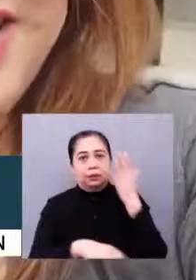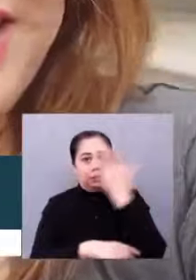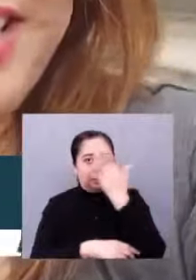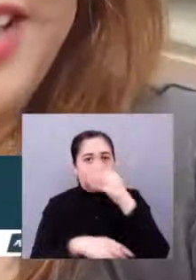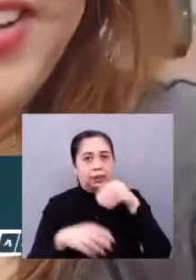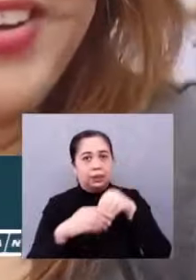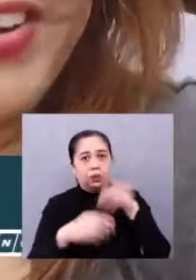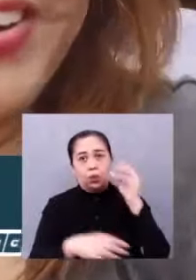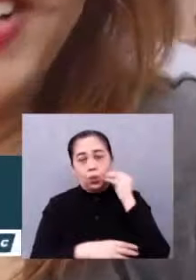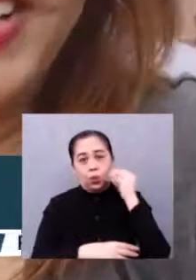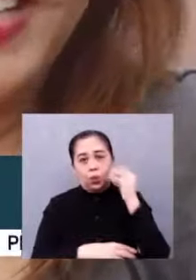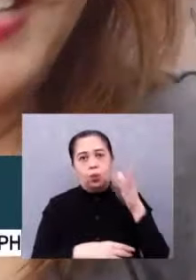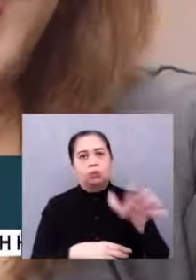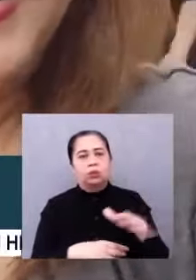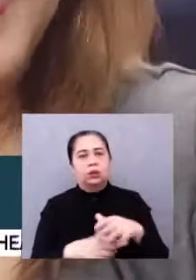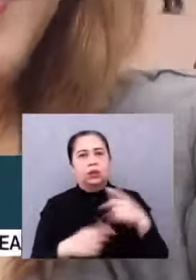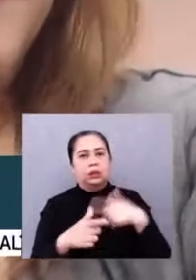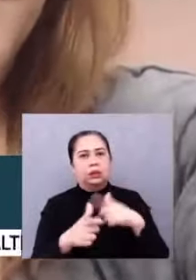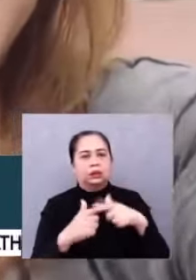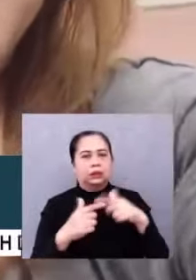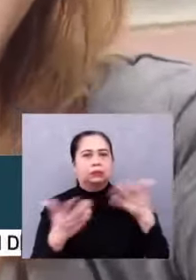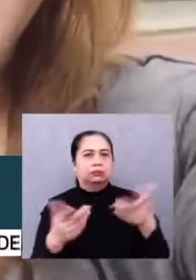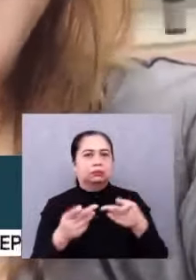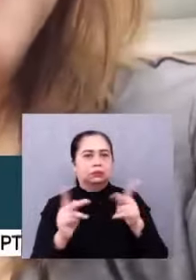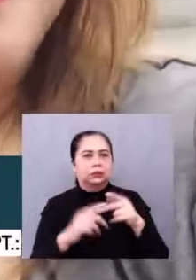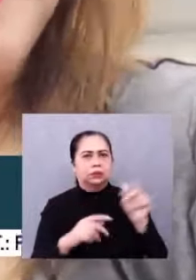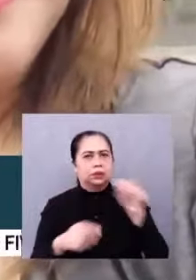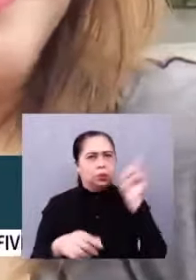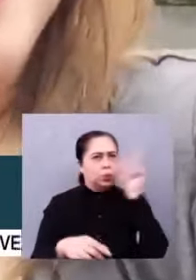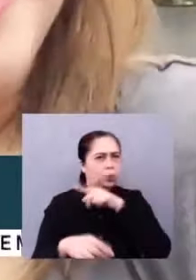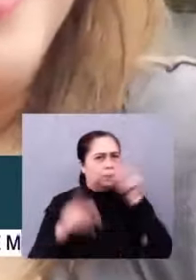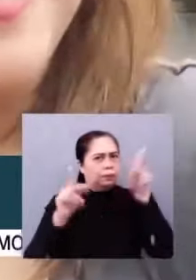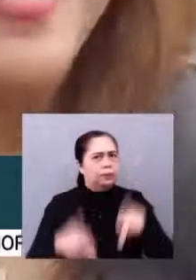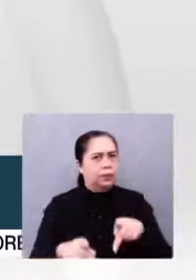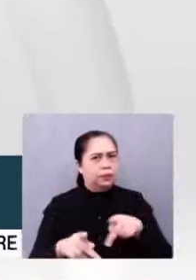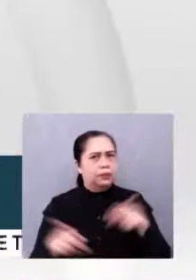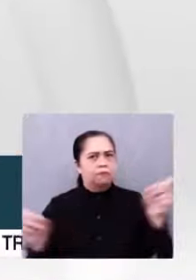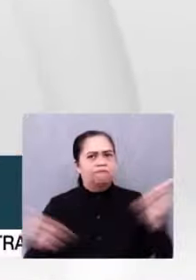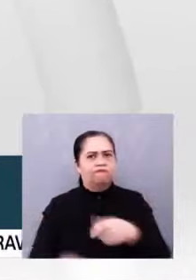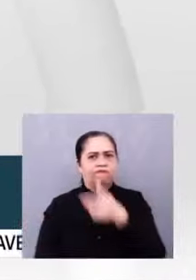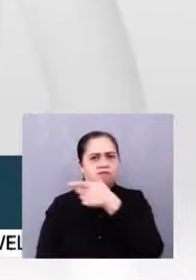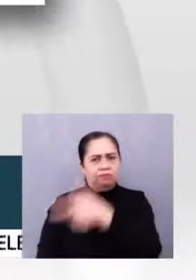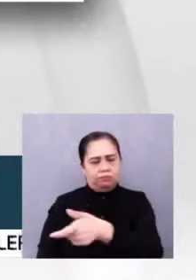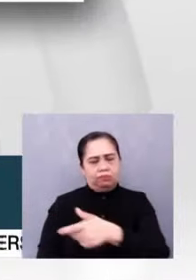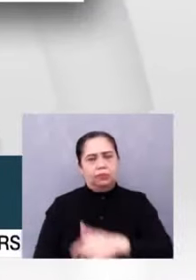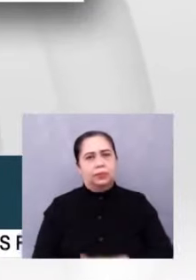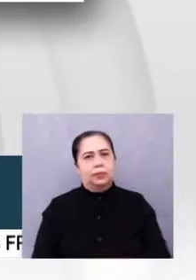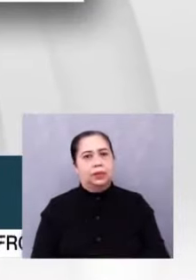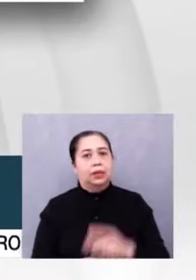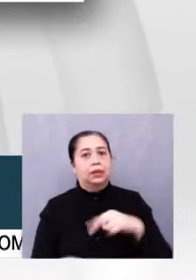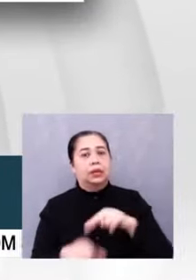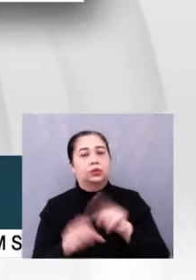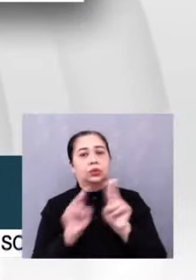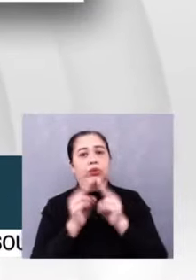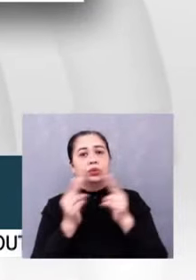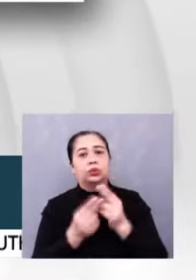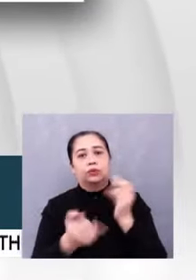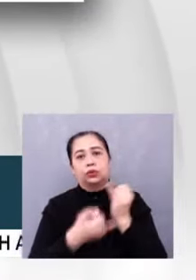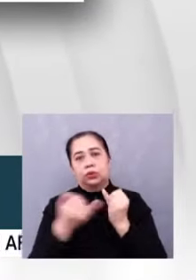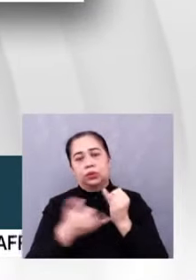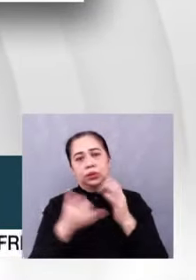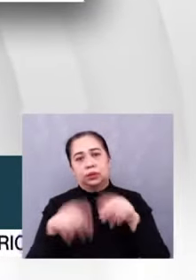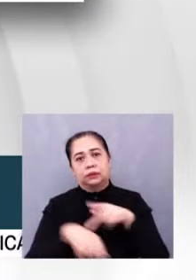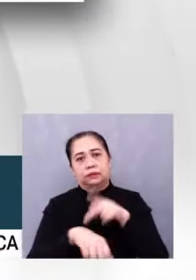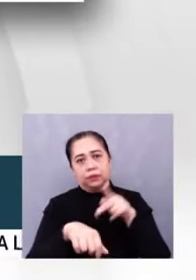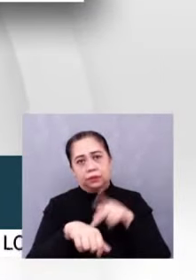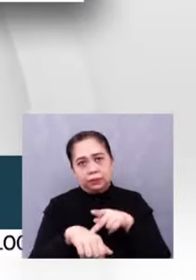Village, Tinambacan District, when unidentified gunmen fatally shot him. The National Union of Journalists of the Philippines